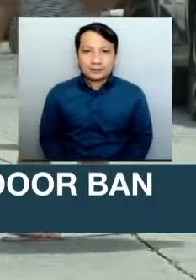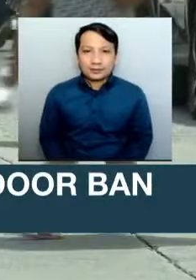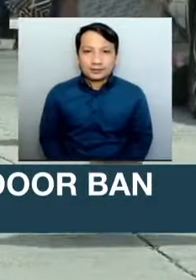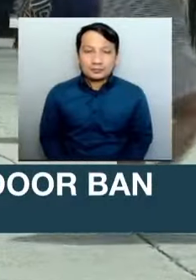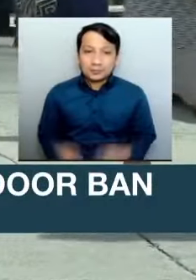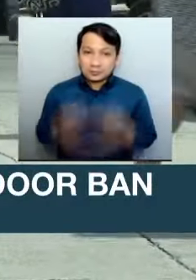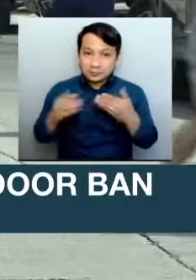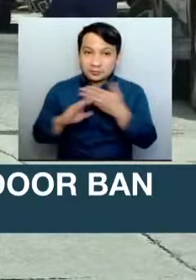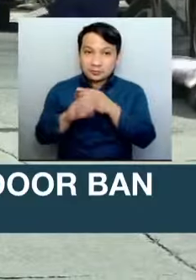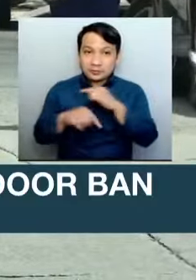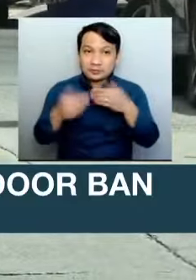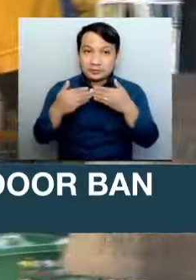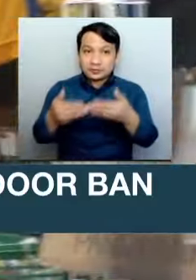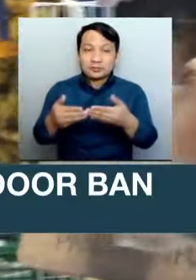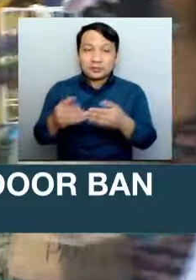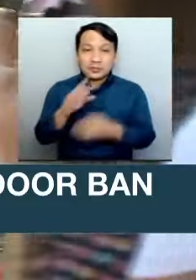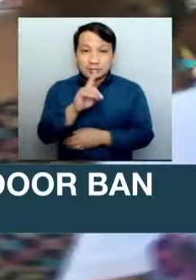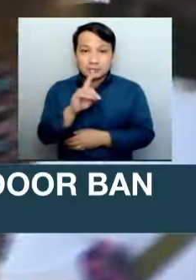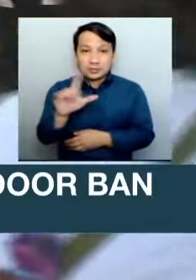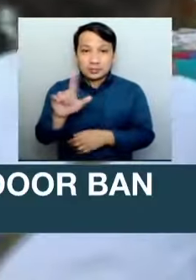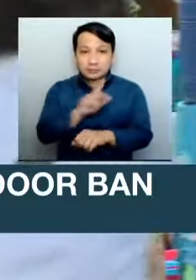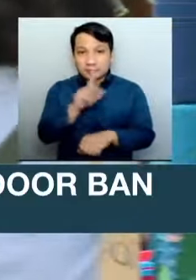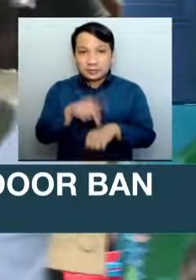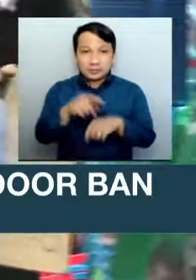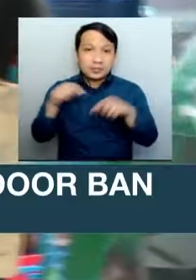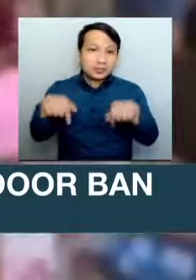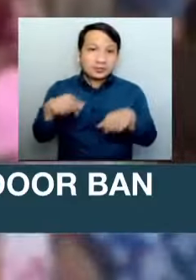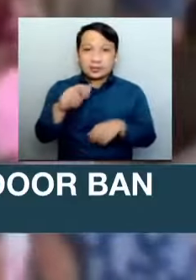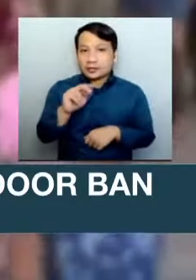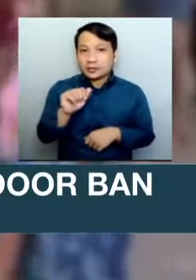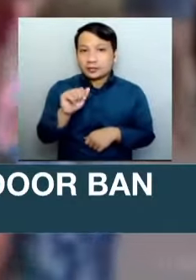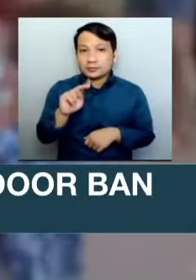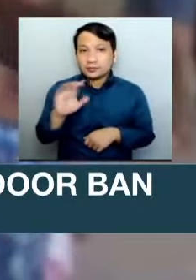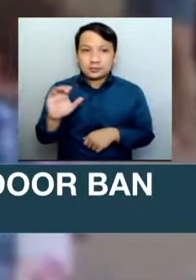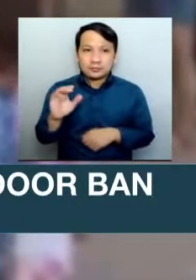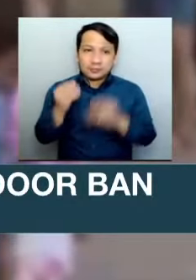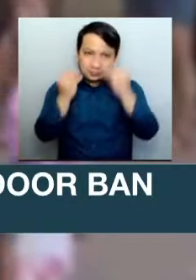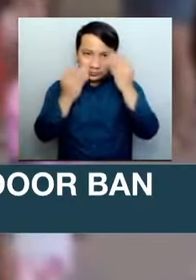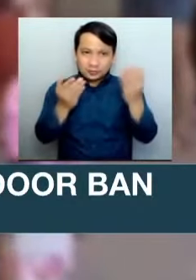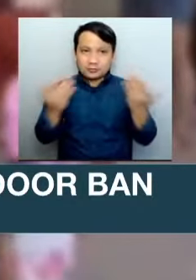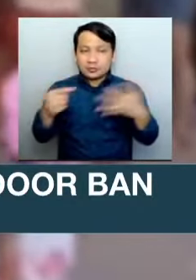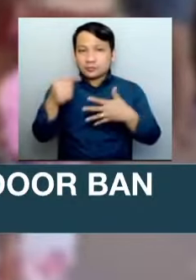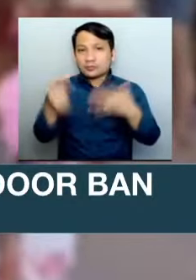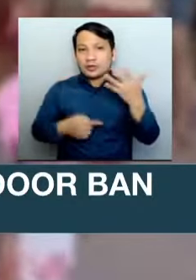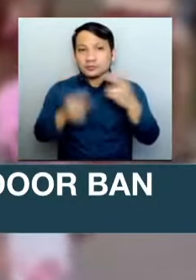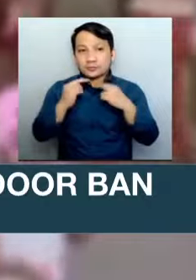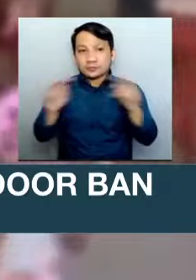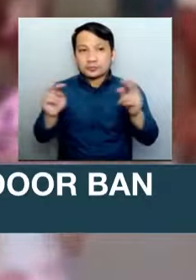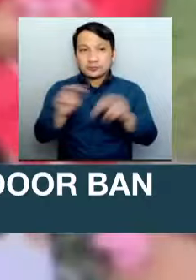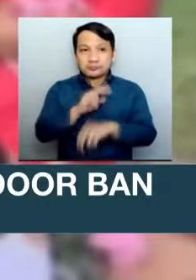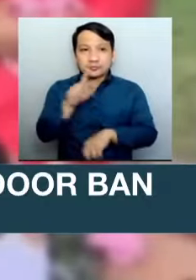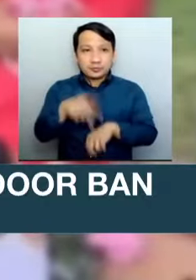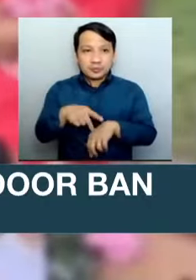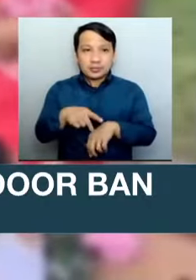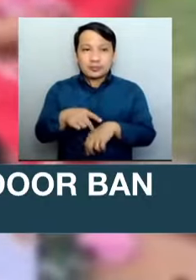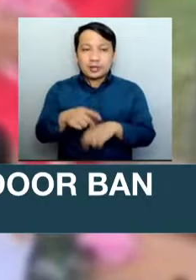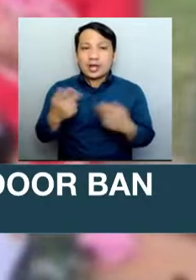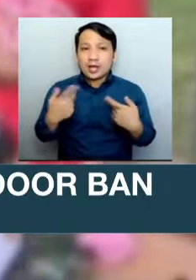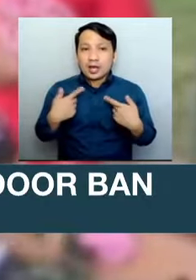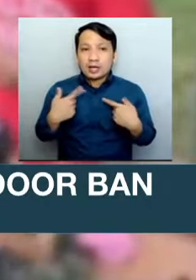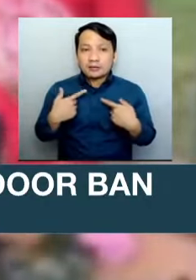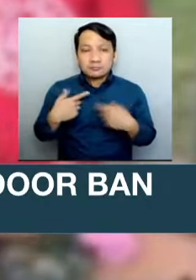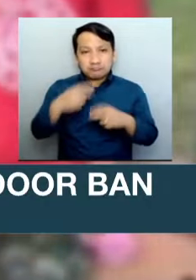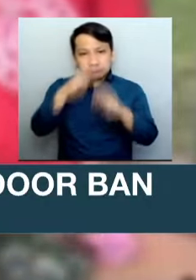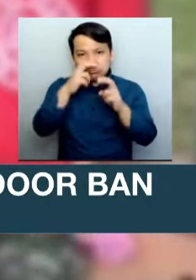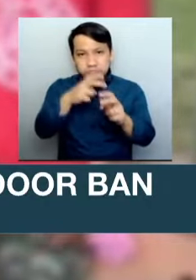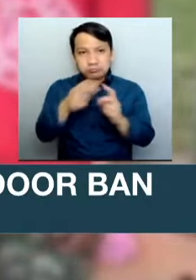And we are back, or still with Dateline Philippines here on ANC. Here's another look at our headlines this noon. The Philippines will implement tighter